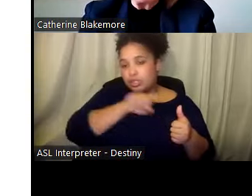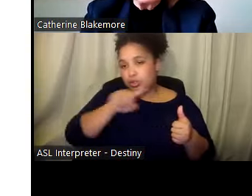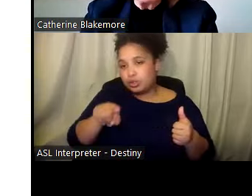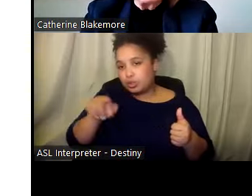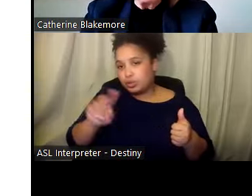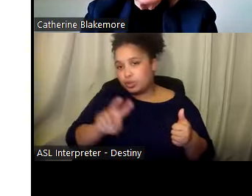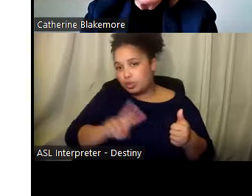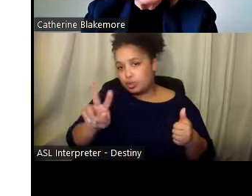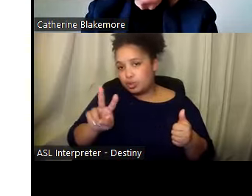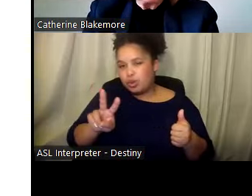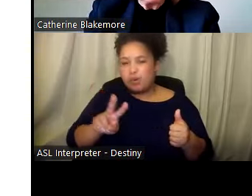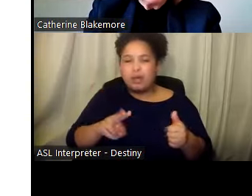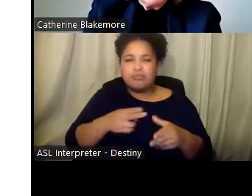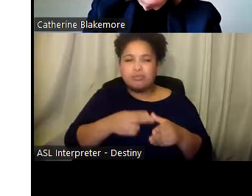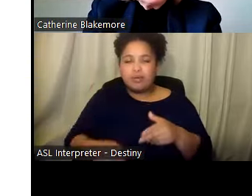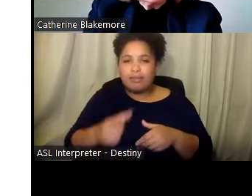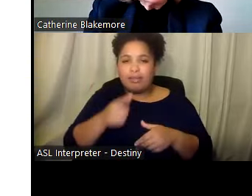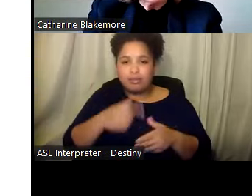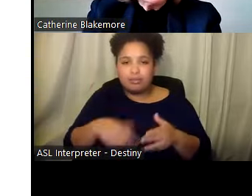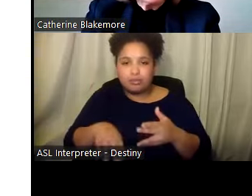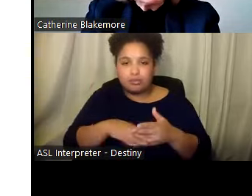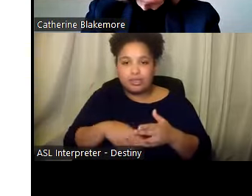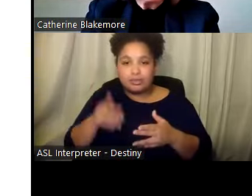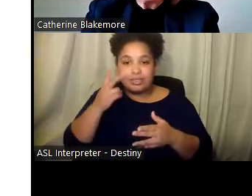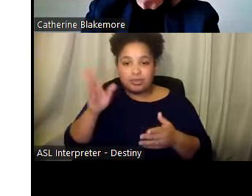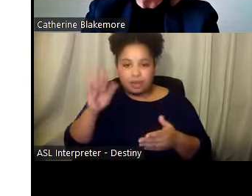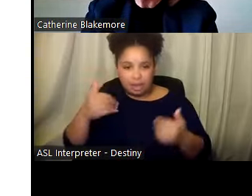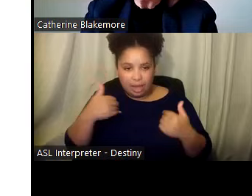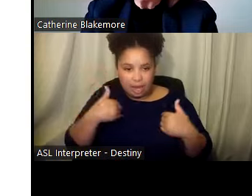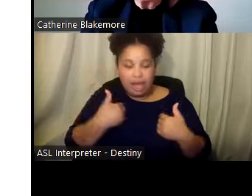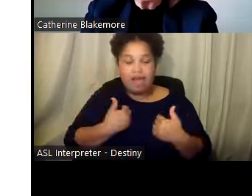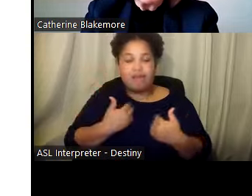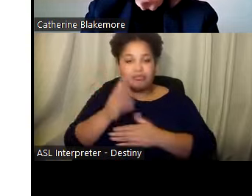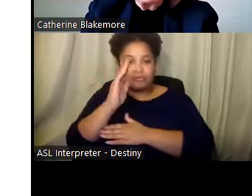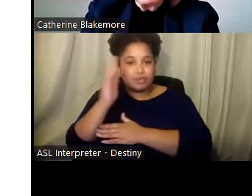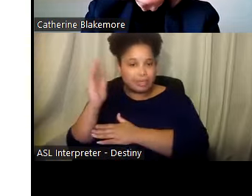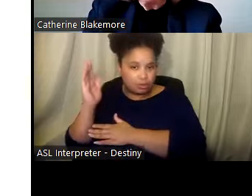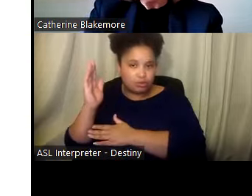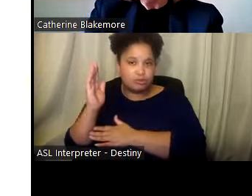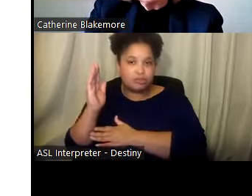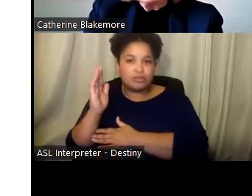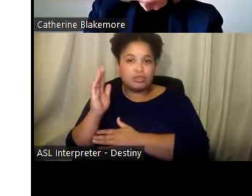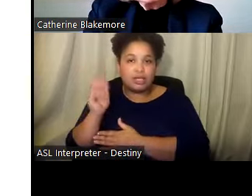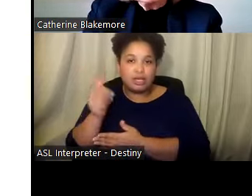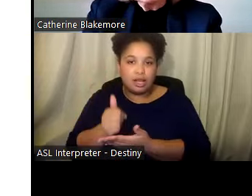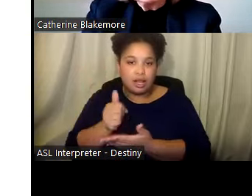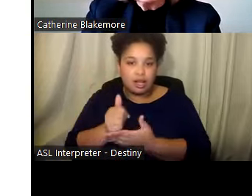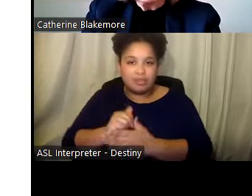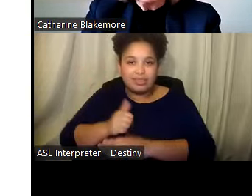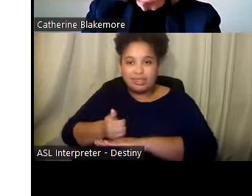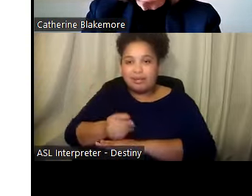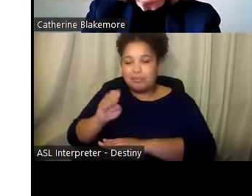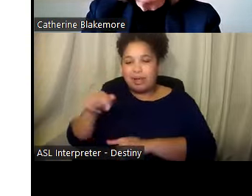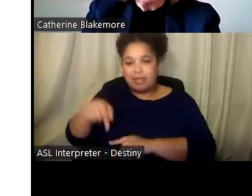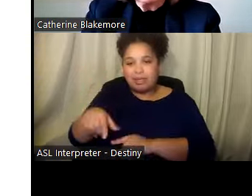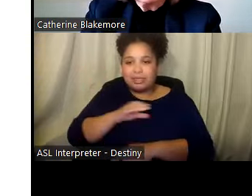with a little lunch break. And as you can tell, we'll have some presentations that are helped framed by members of the committee. So we